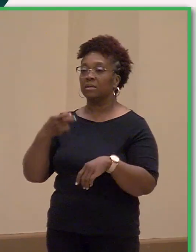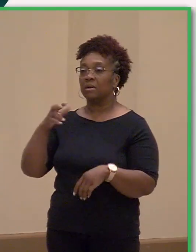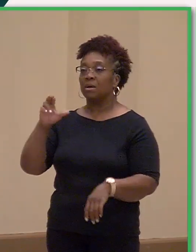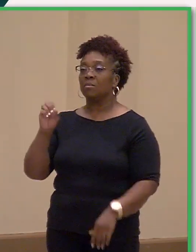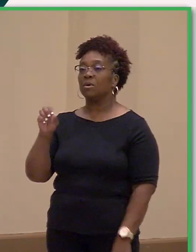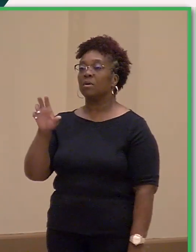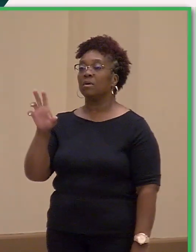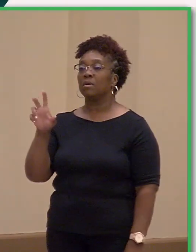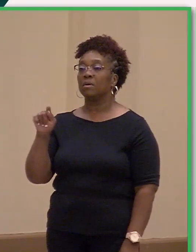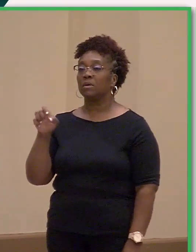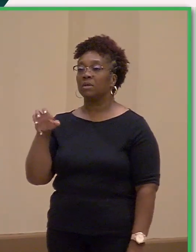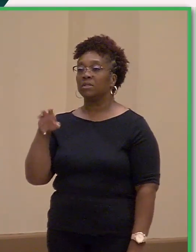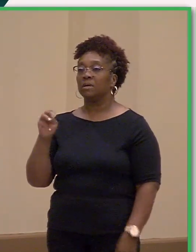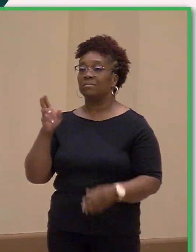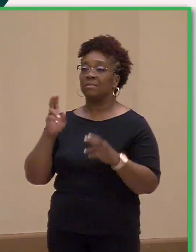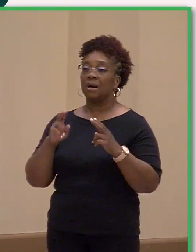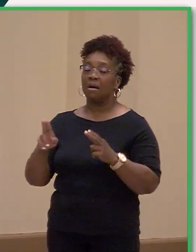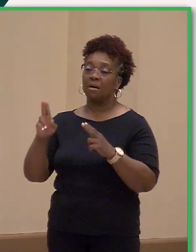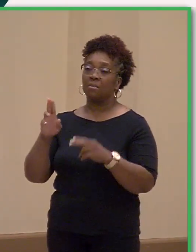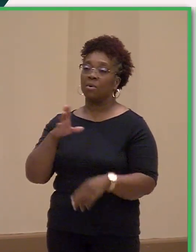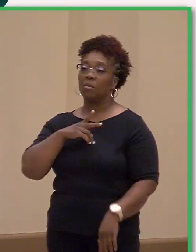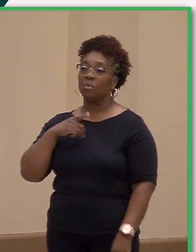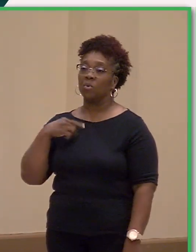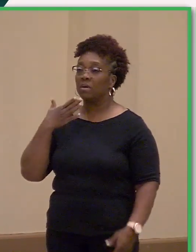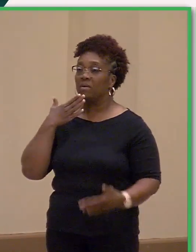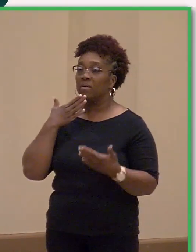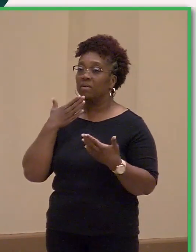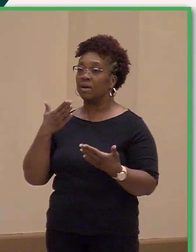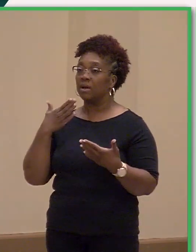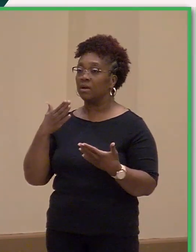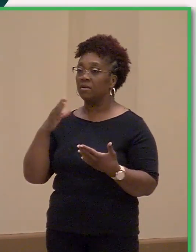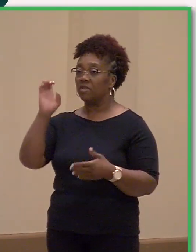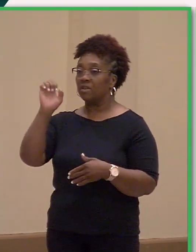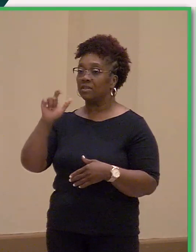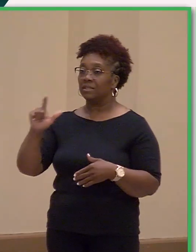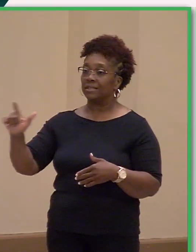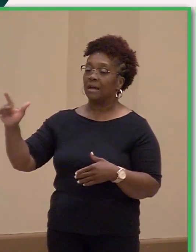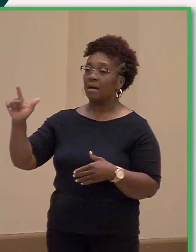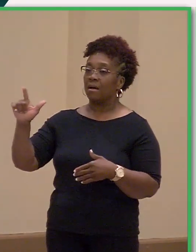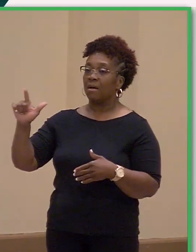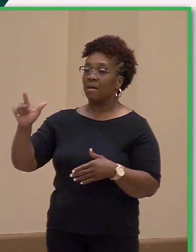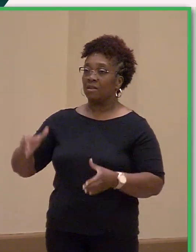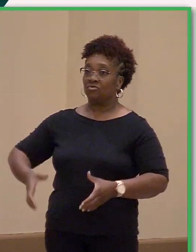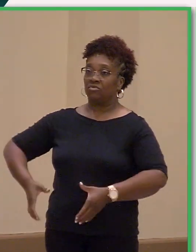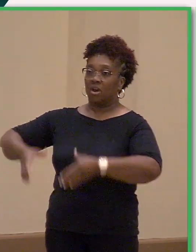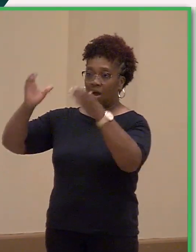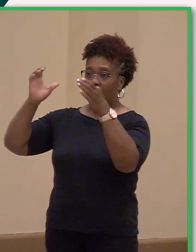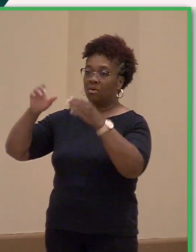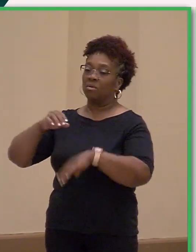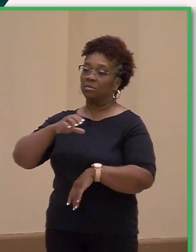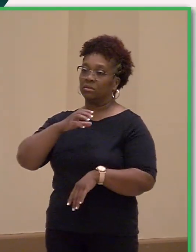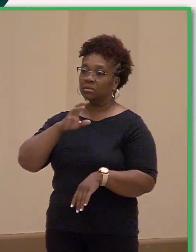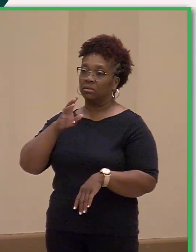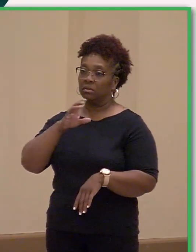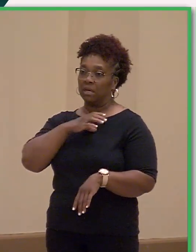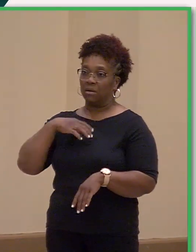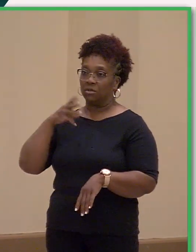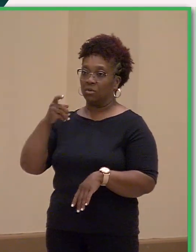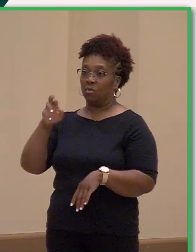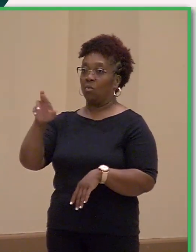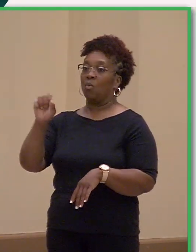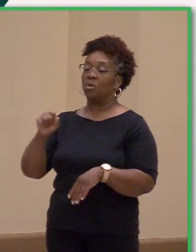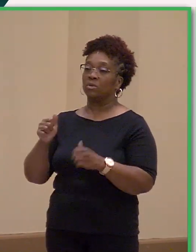board, first of all, I want to thank you all for the cell towers, Councilmember Waters, for the resolution. We're also fighting that